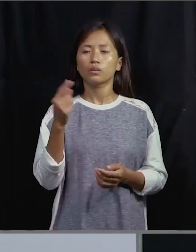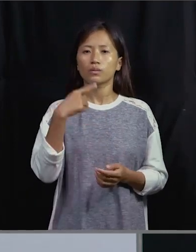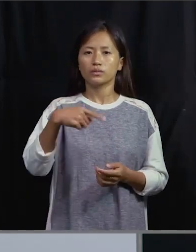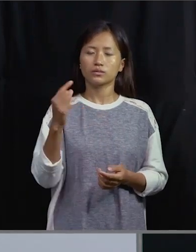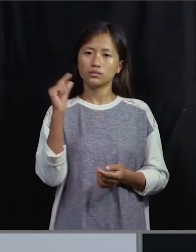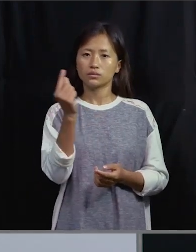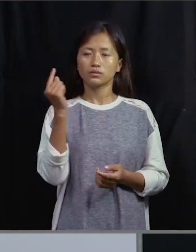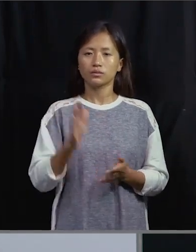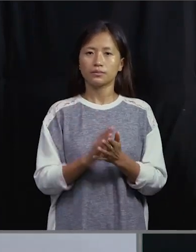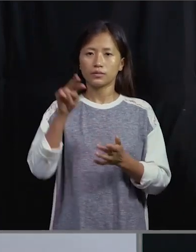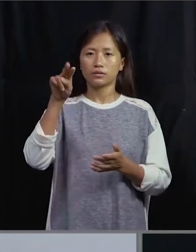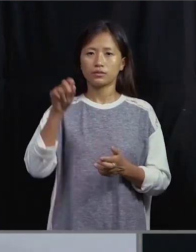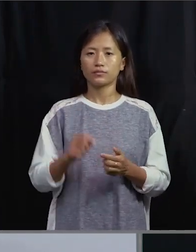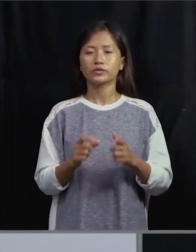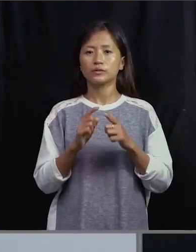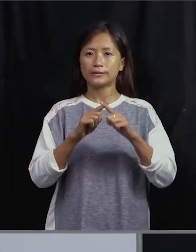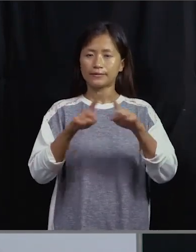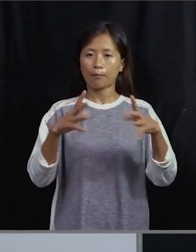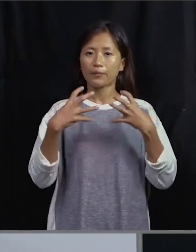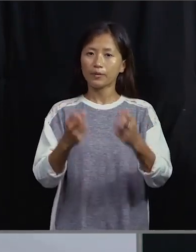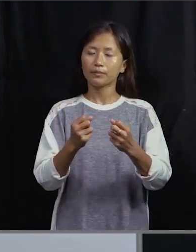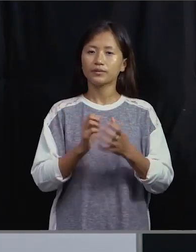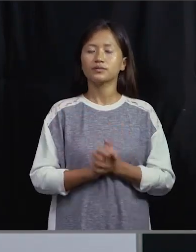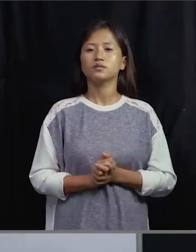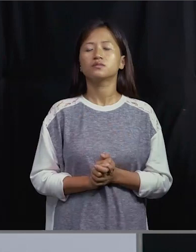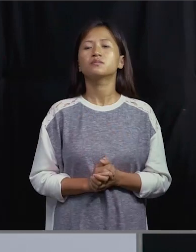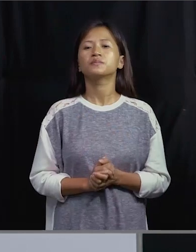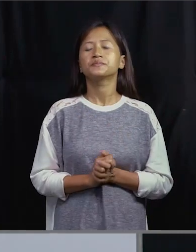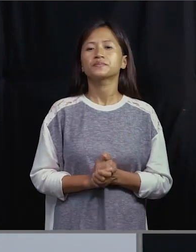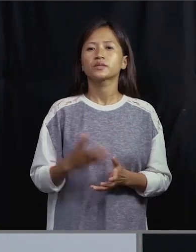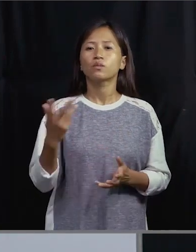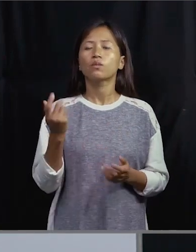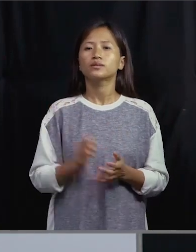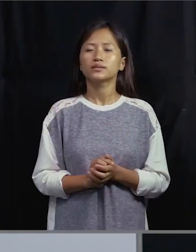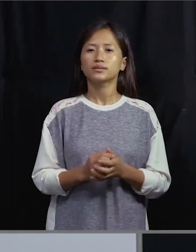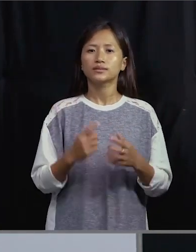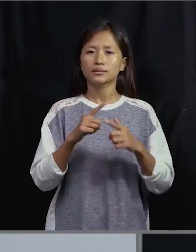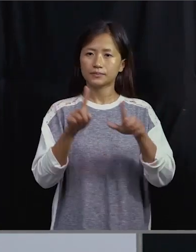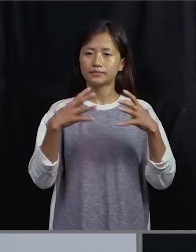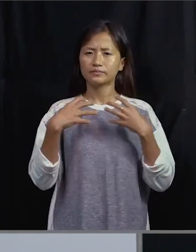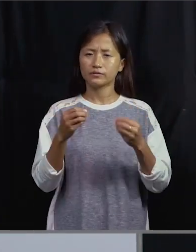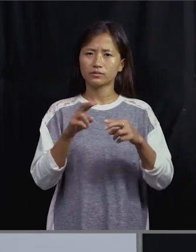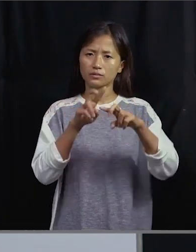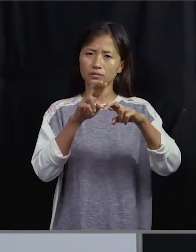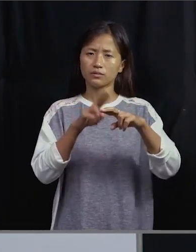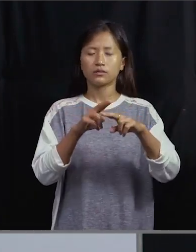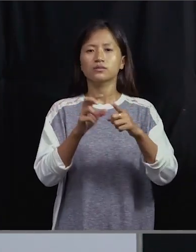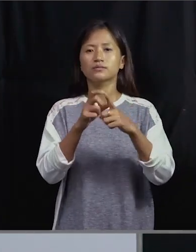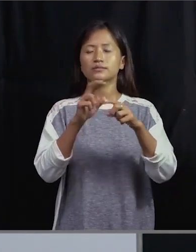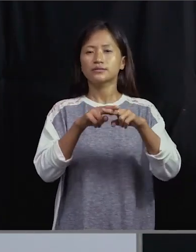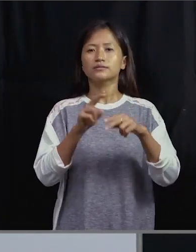to give the meaning of demand. And therefore, what is demand or define demand? It simply means